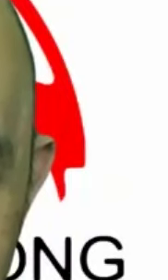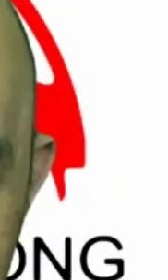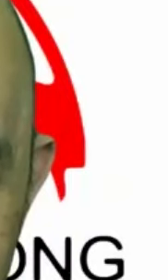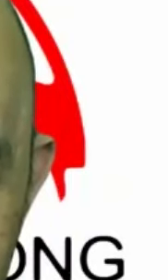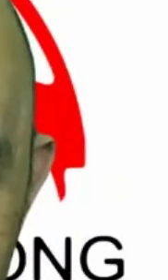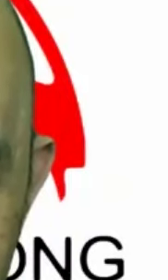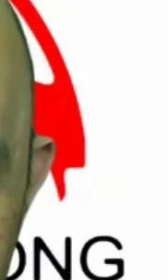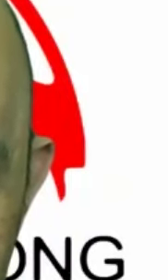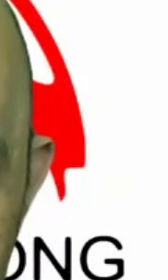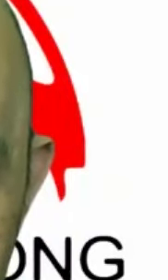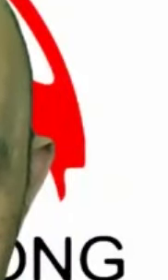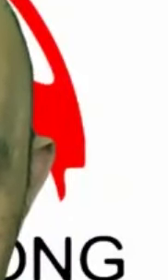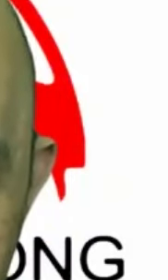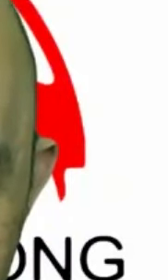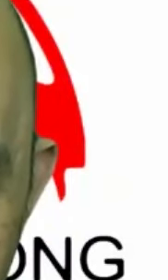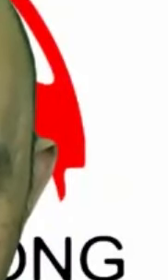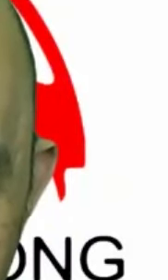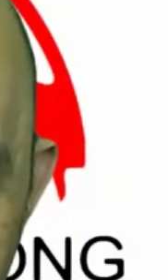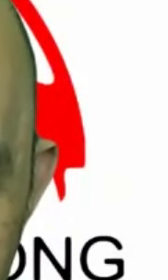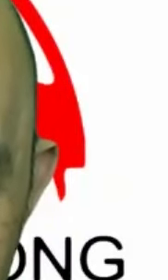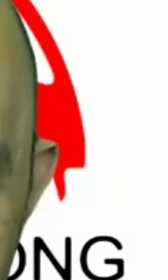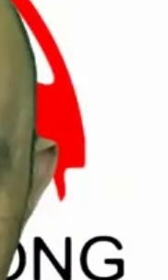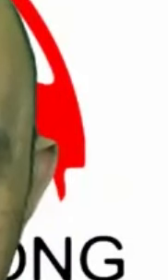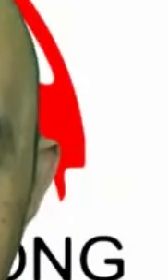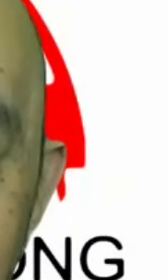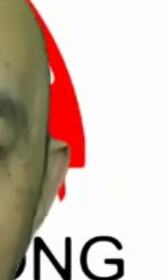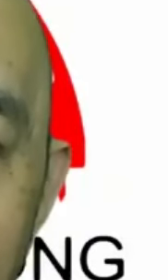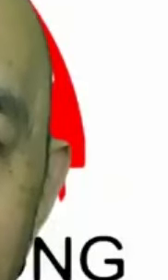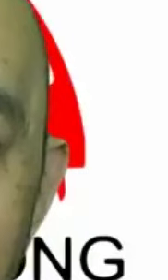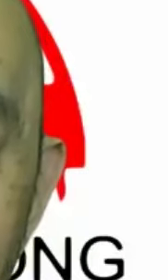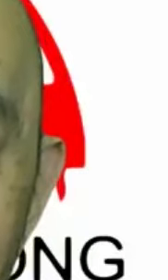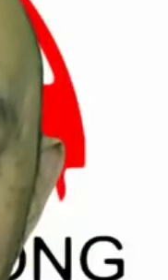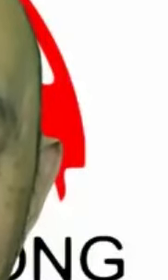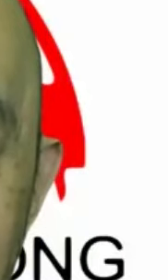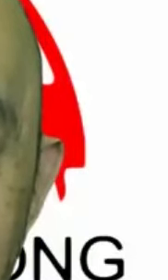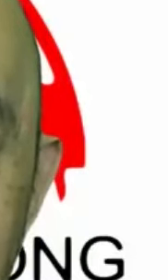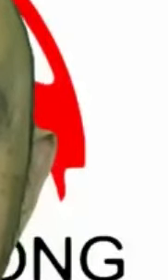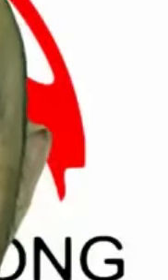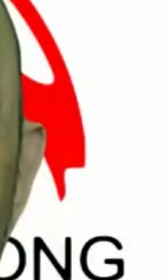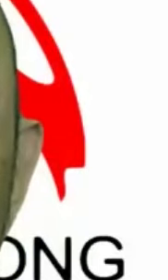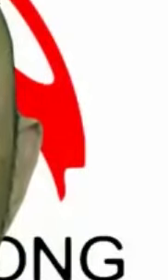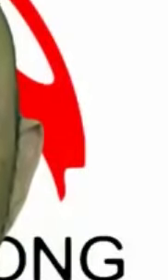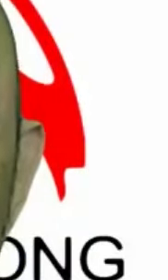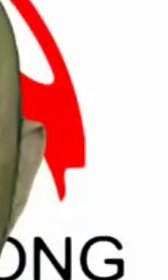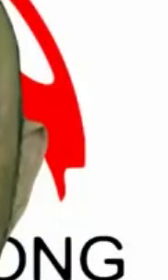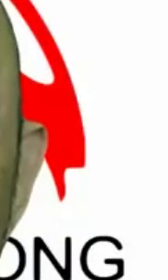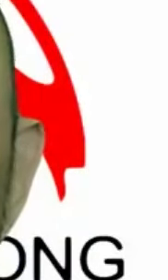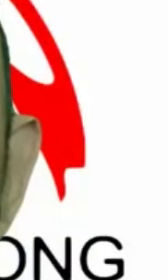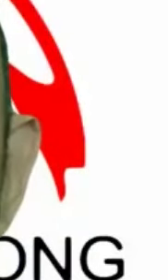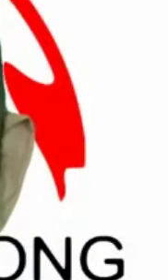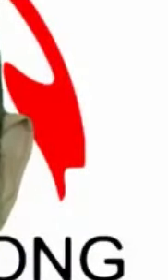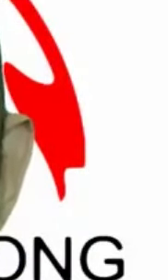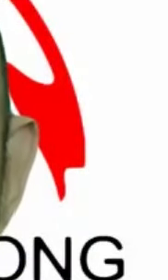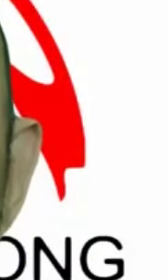very important to have it. So when we have this instrument, we say that